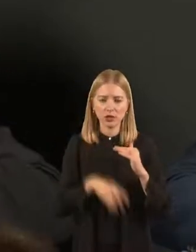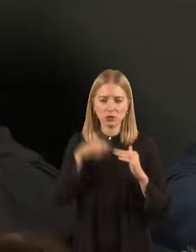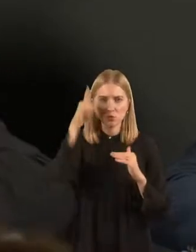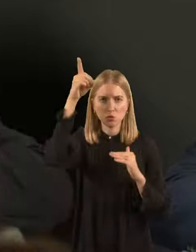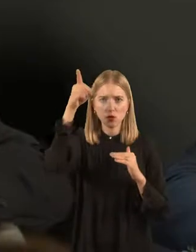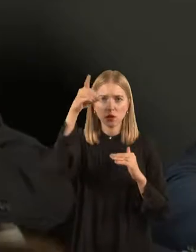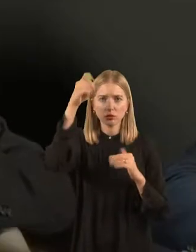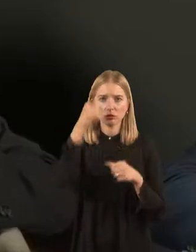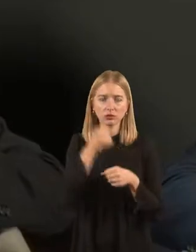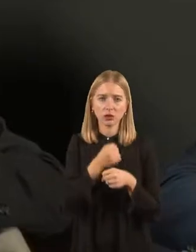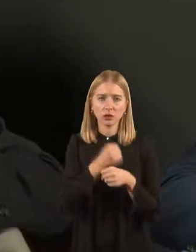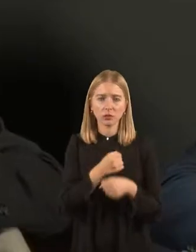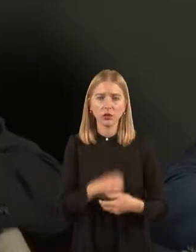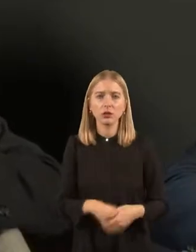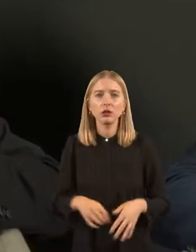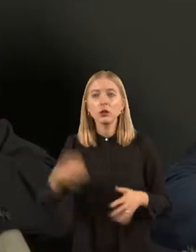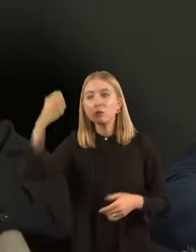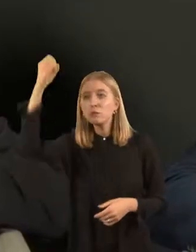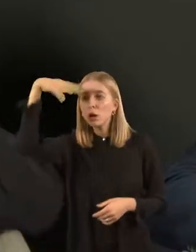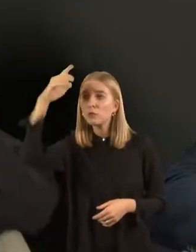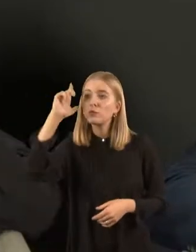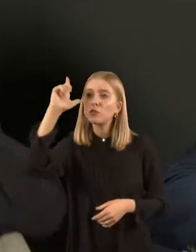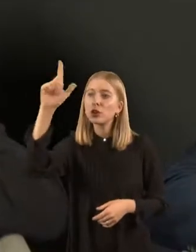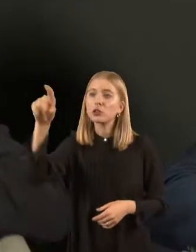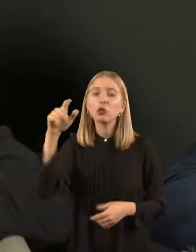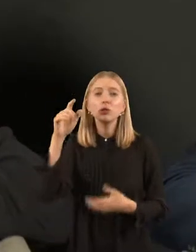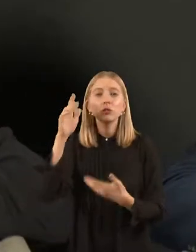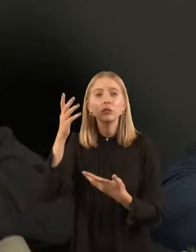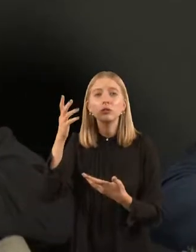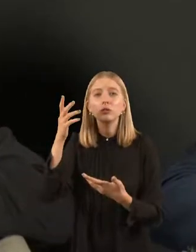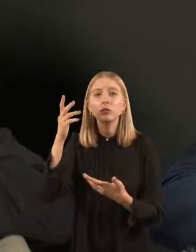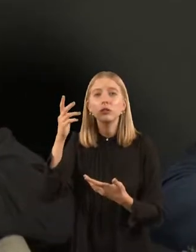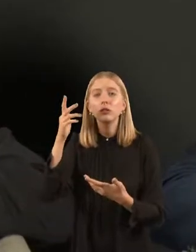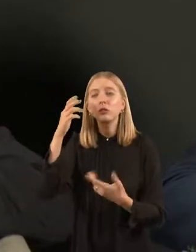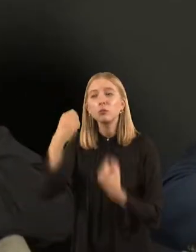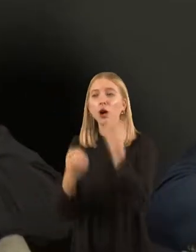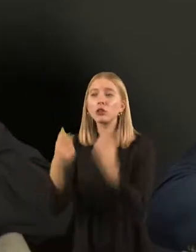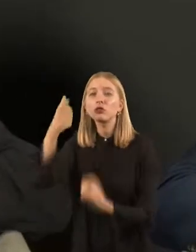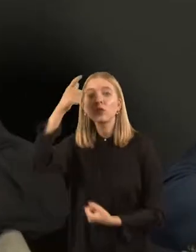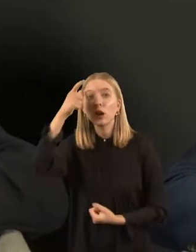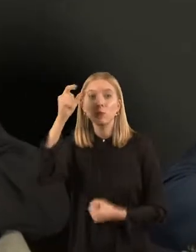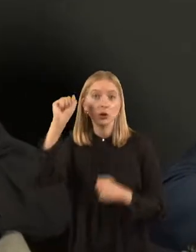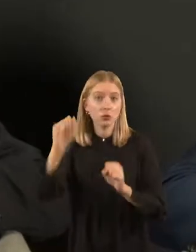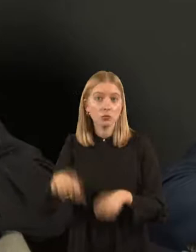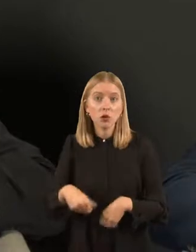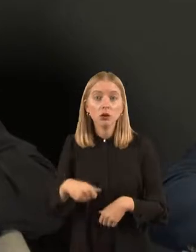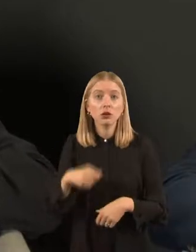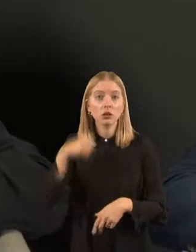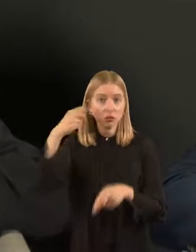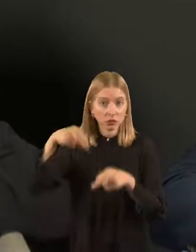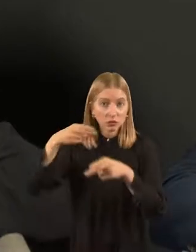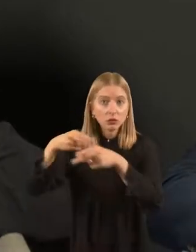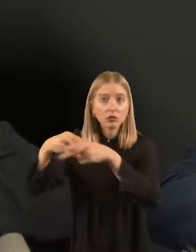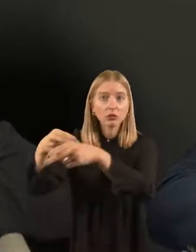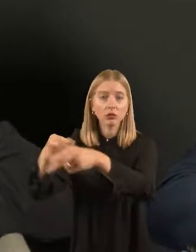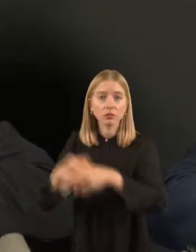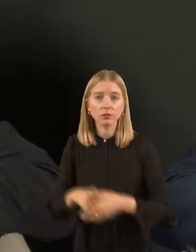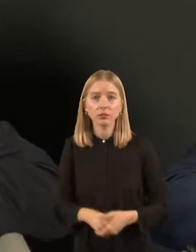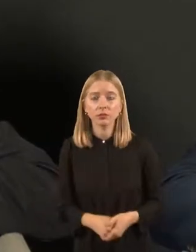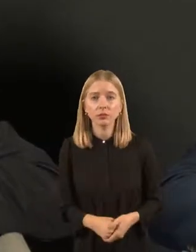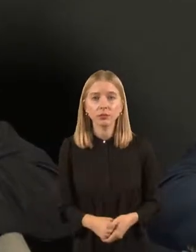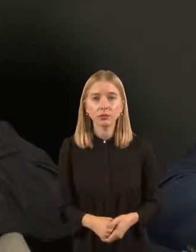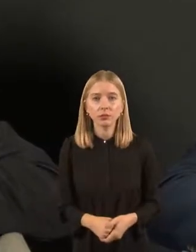No? If you want it, of course. But if you want to go to the movie theater, well, you